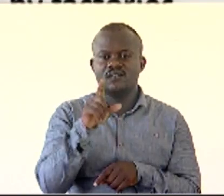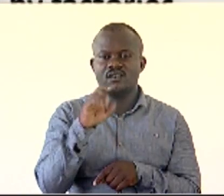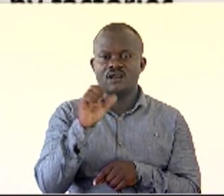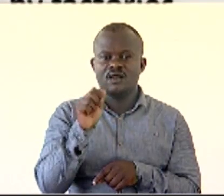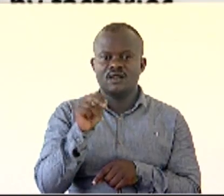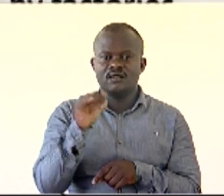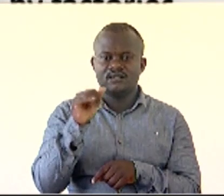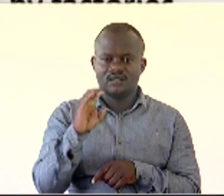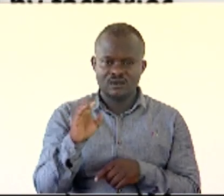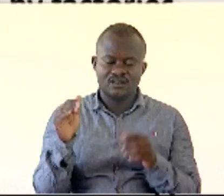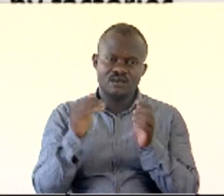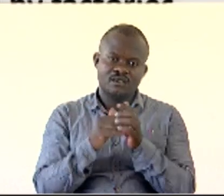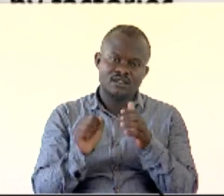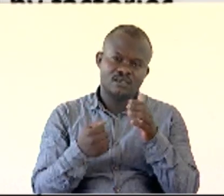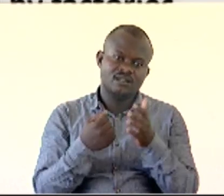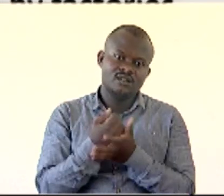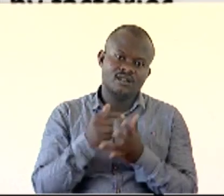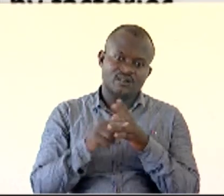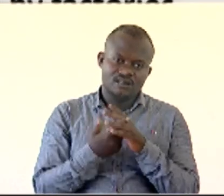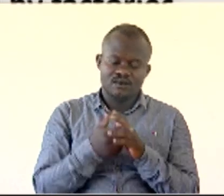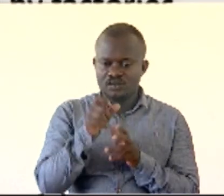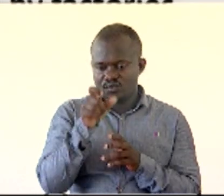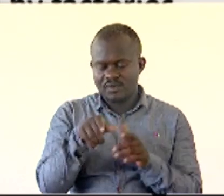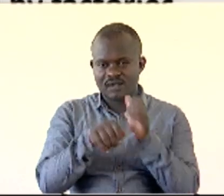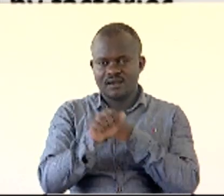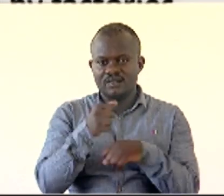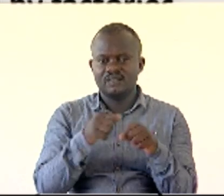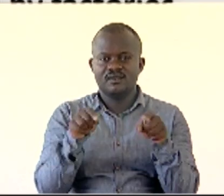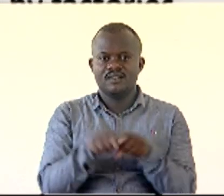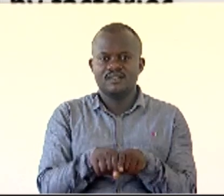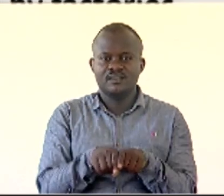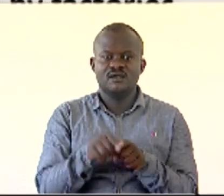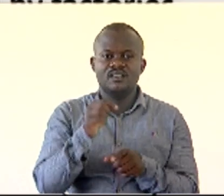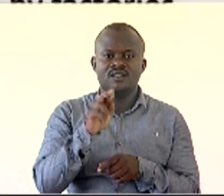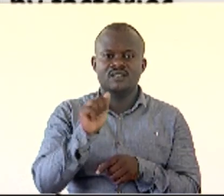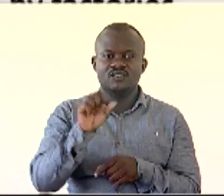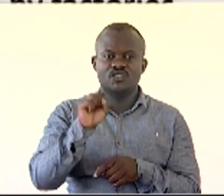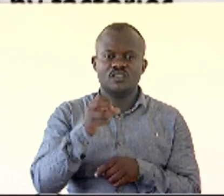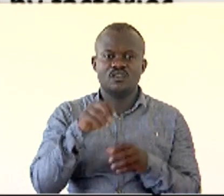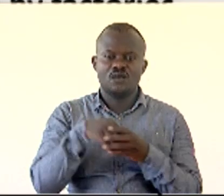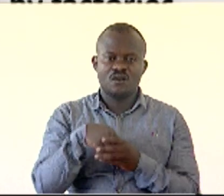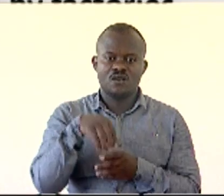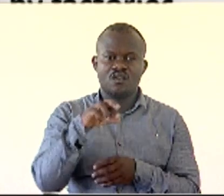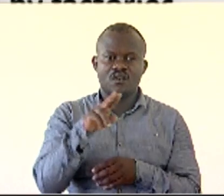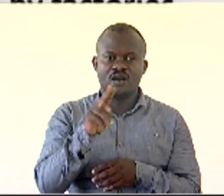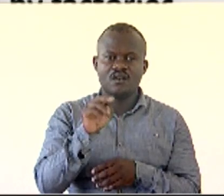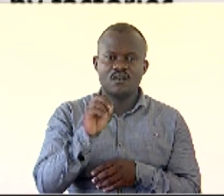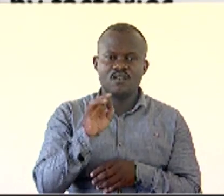can also be created by human activity, such as trash or runoff produced by